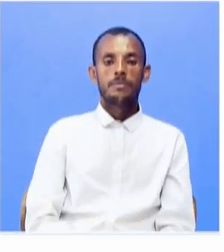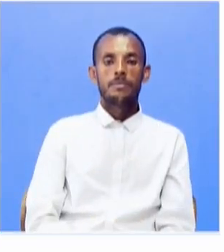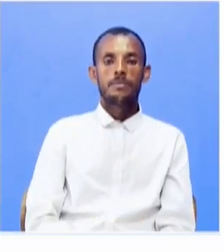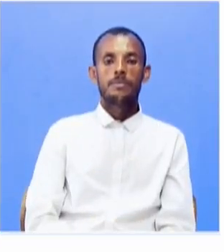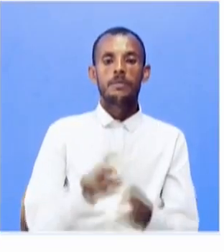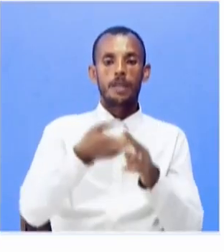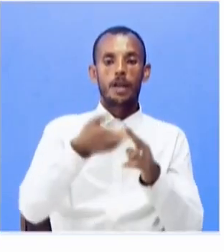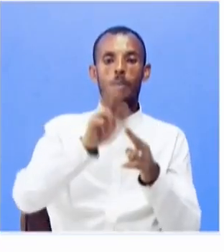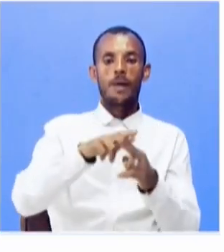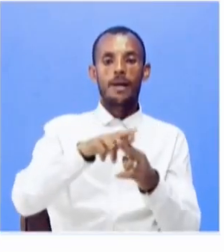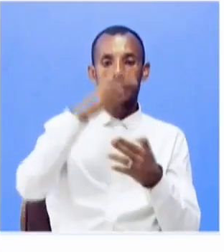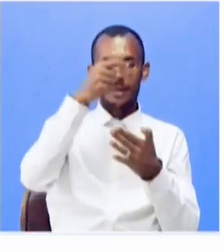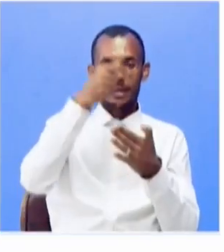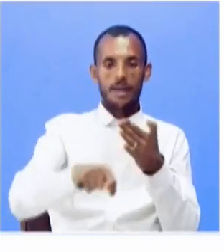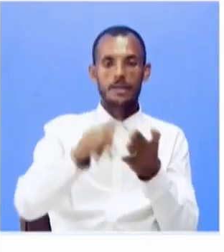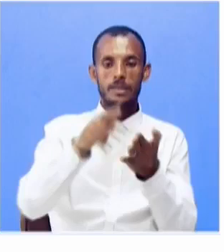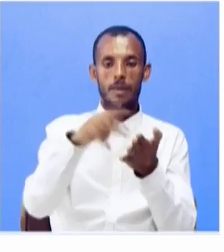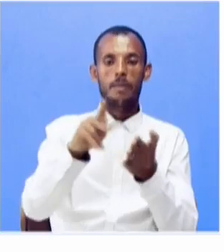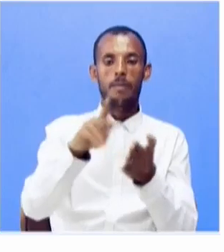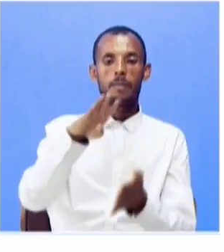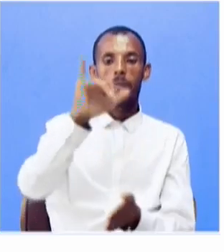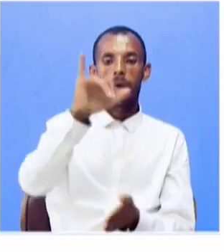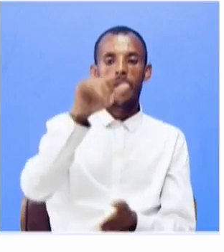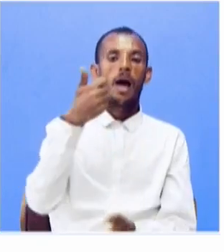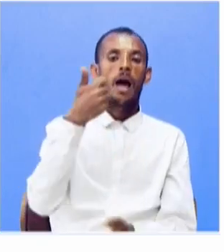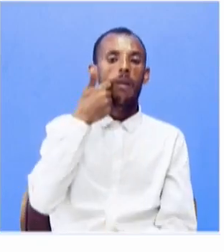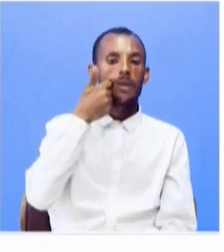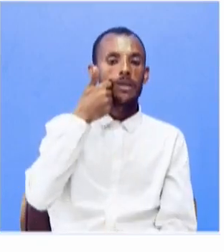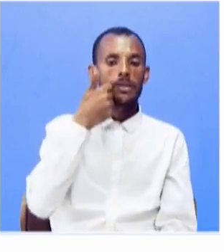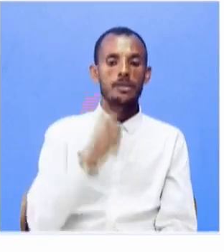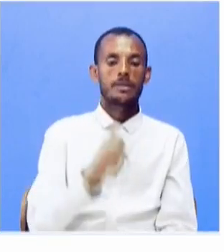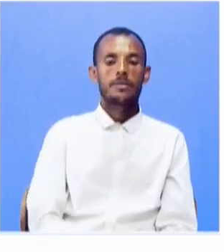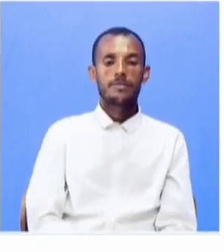Turnover tax payable by Almaz.